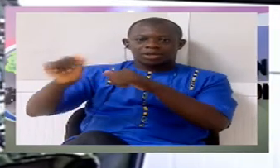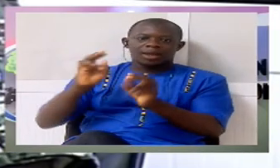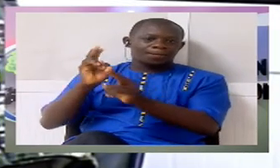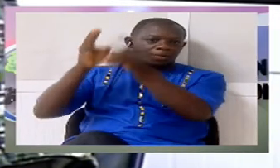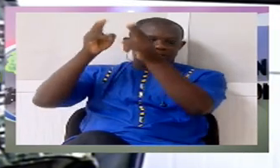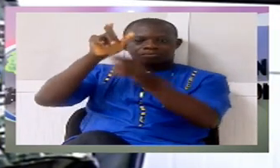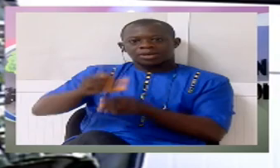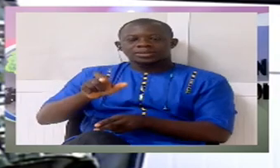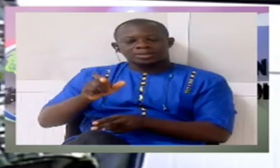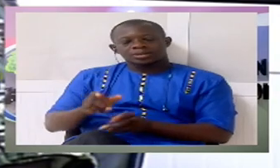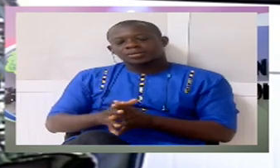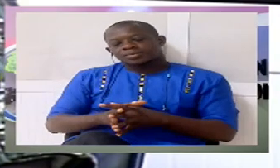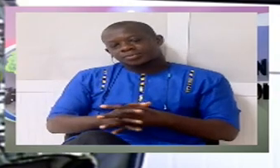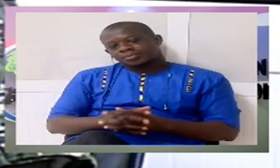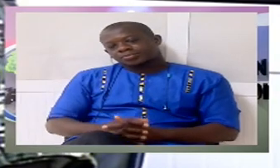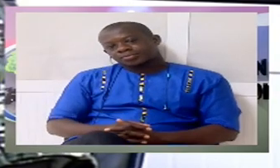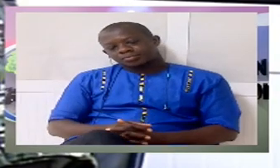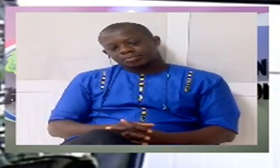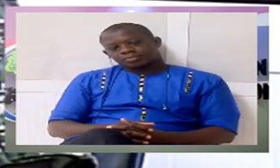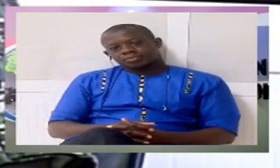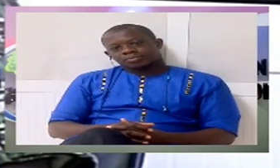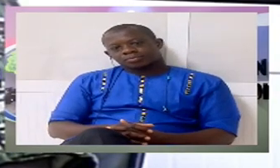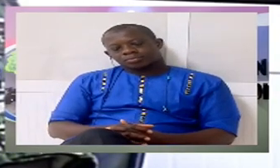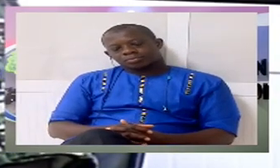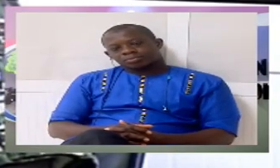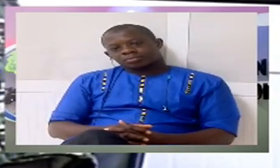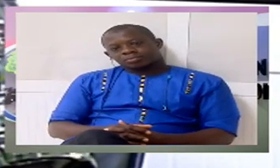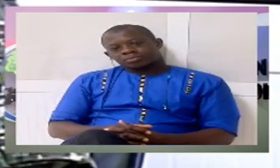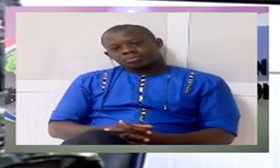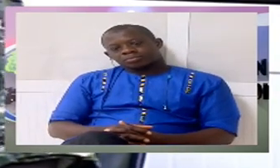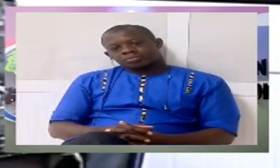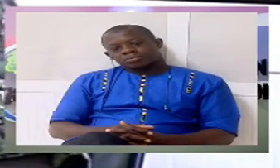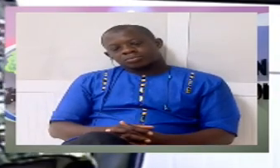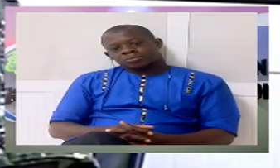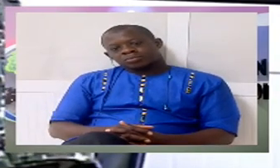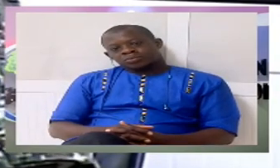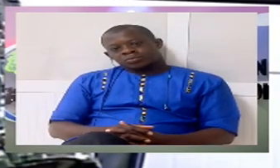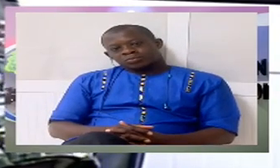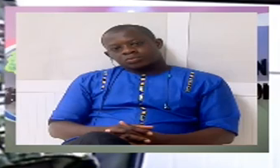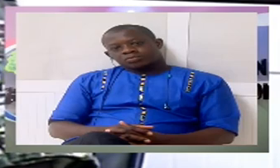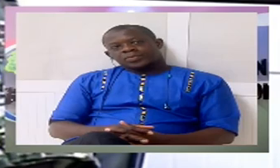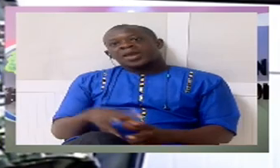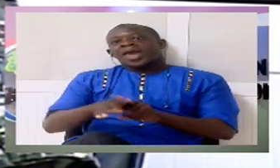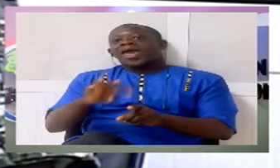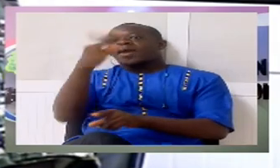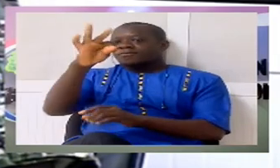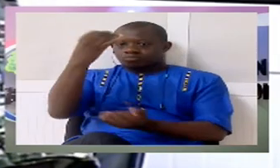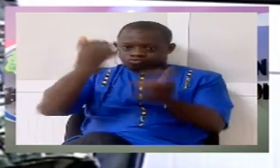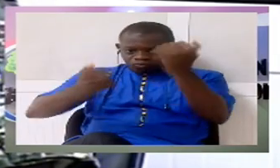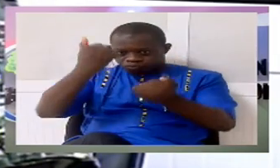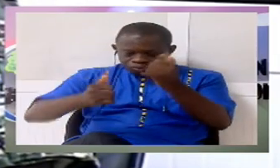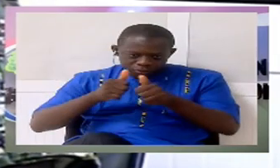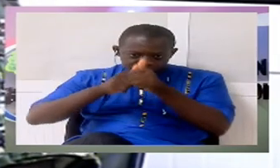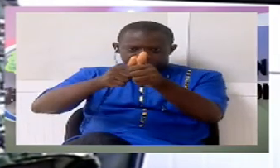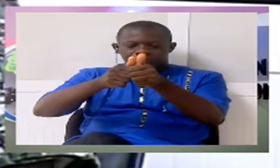say the president is more am dole for your handigal for your fetel? No convoy made them. Why do you Muslim now? If the convoy is moving,